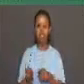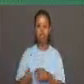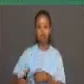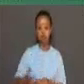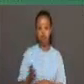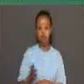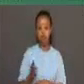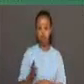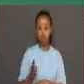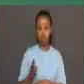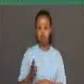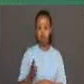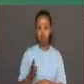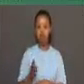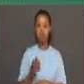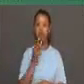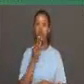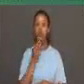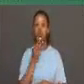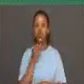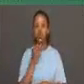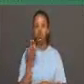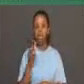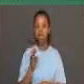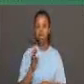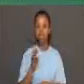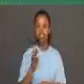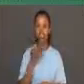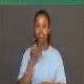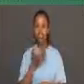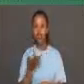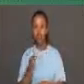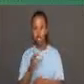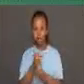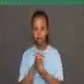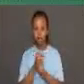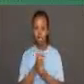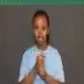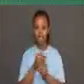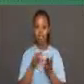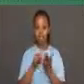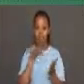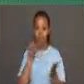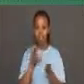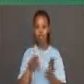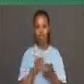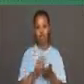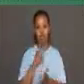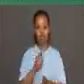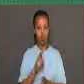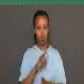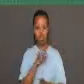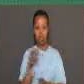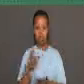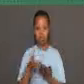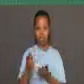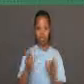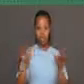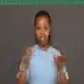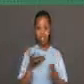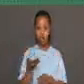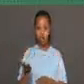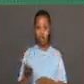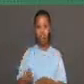to suck up the sucrose liquid. If the pests take too much of the